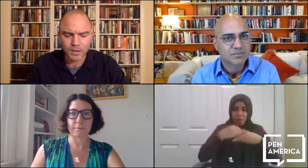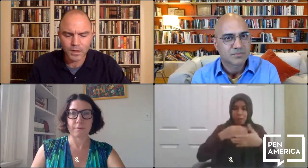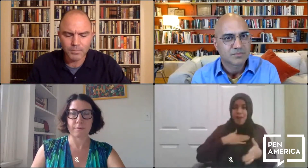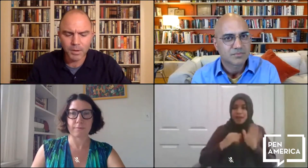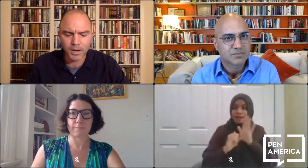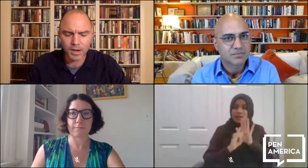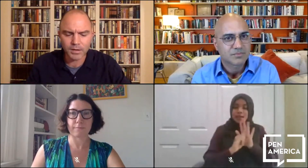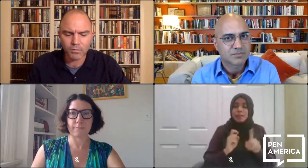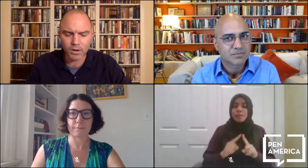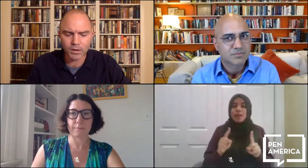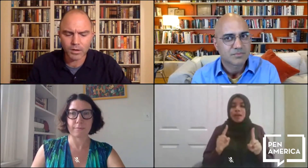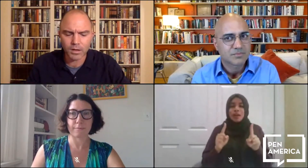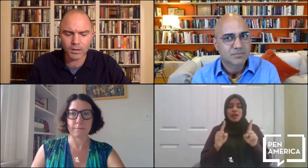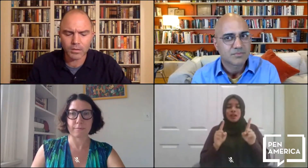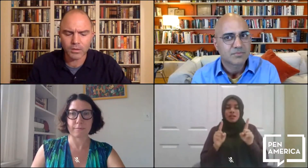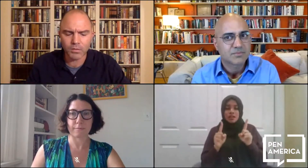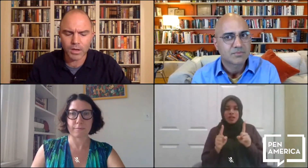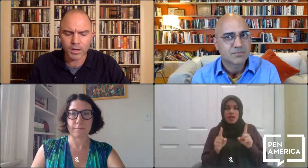But